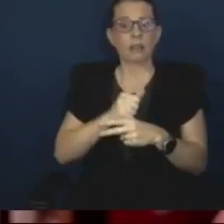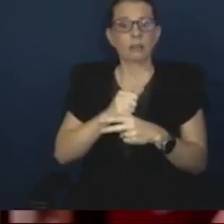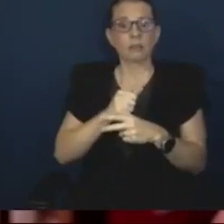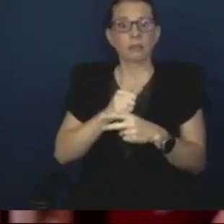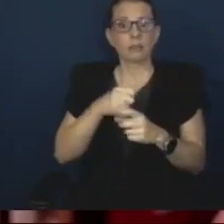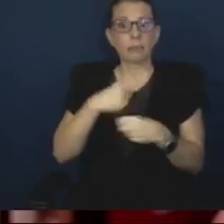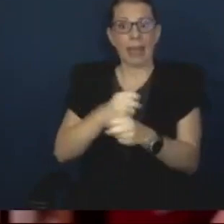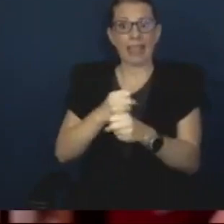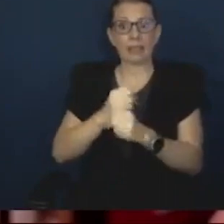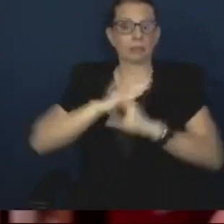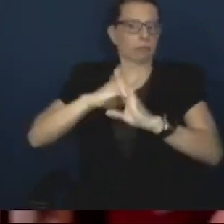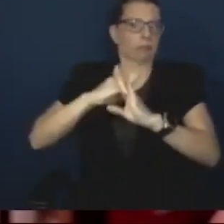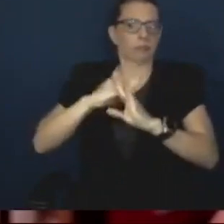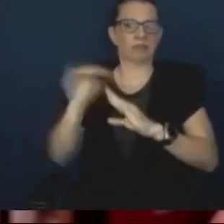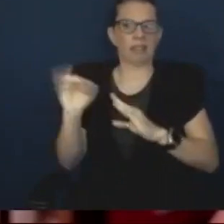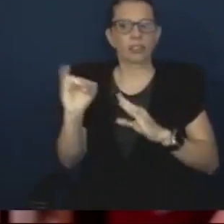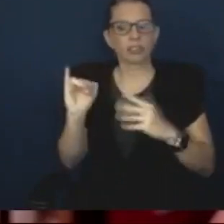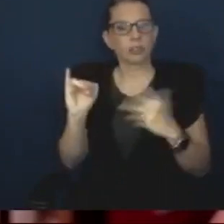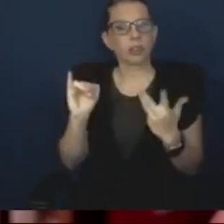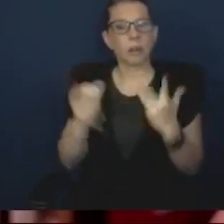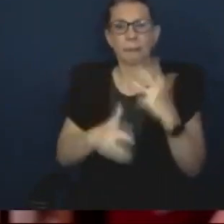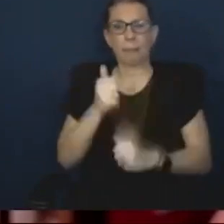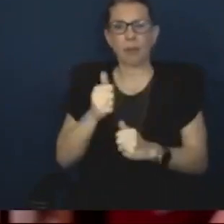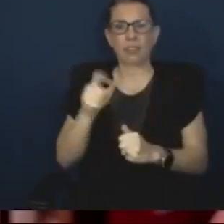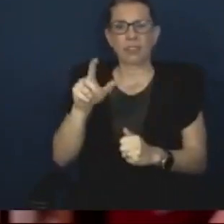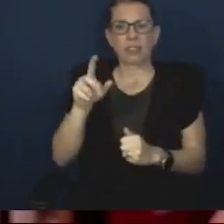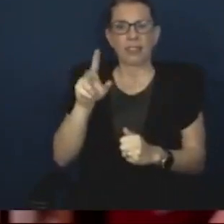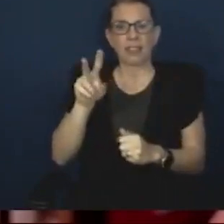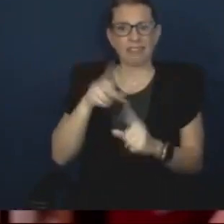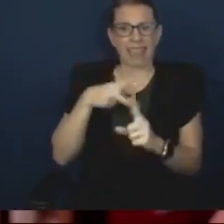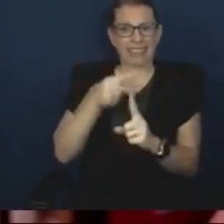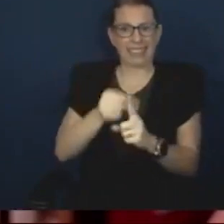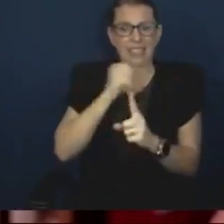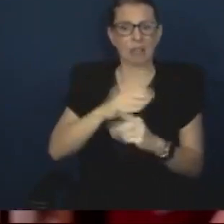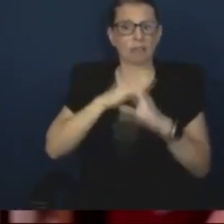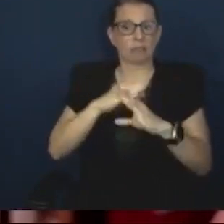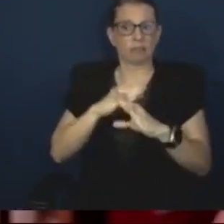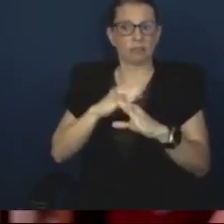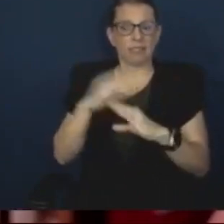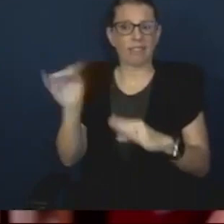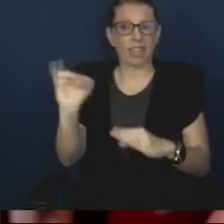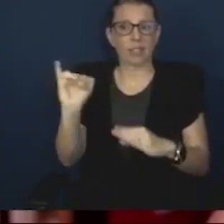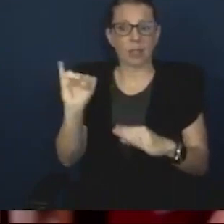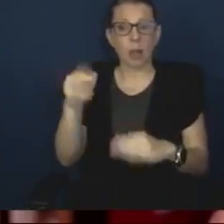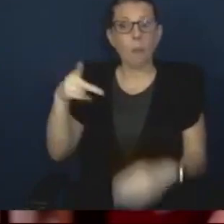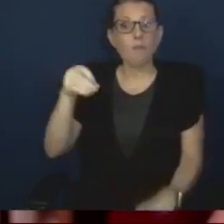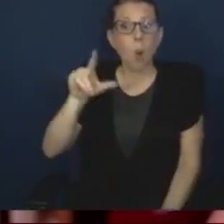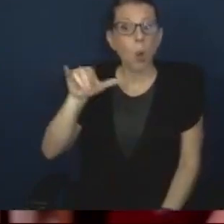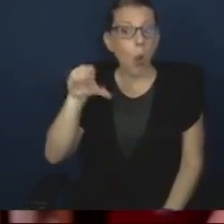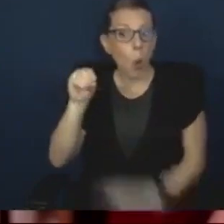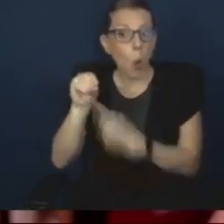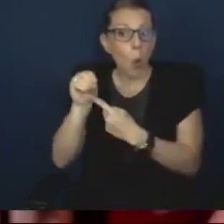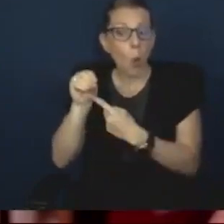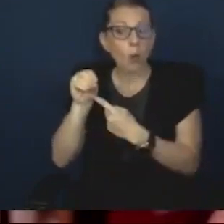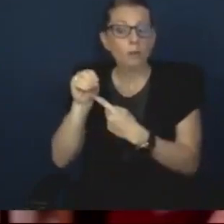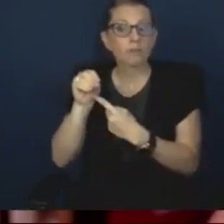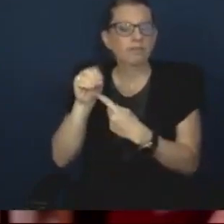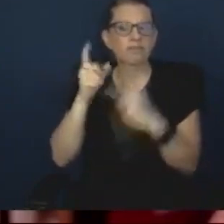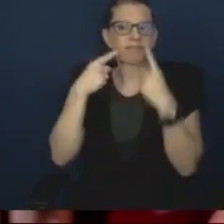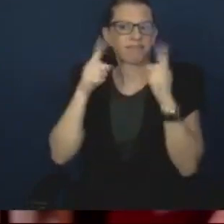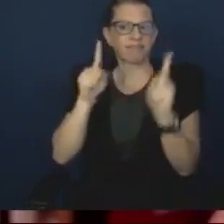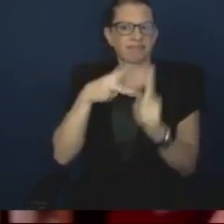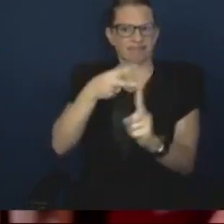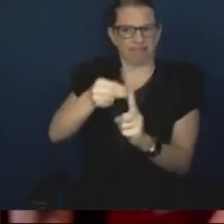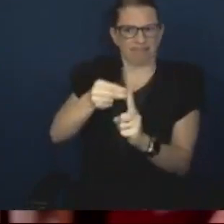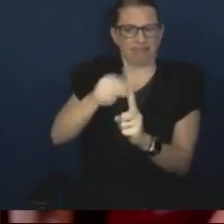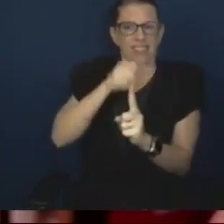human vaccines don't prevent infection. What they do is prevent disease. The polio vaccines famously do not prevent you from getting